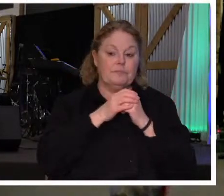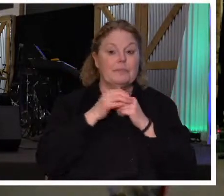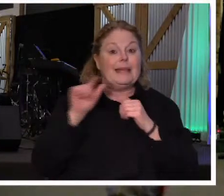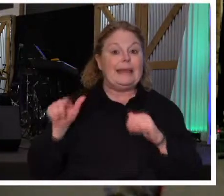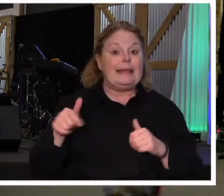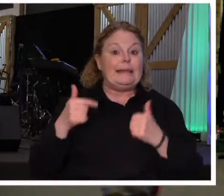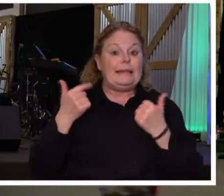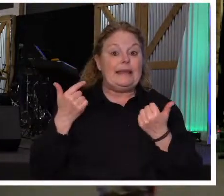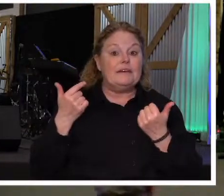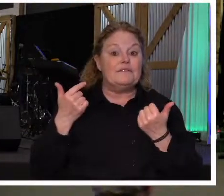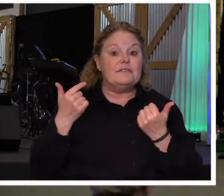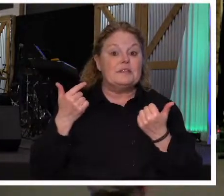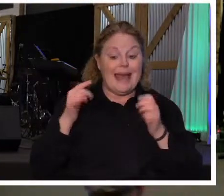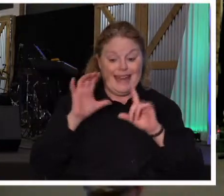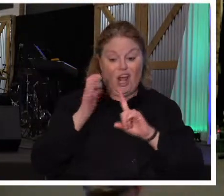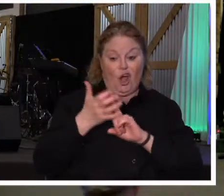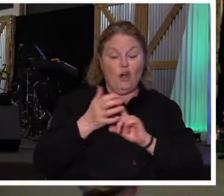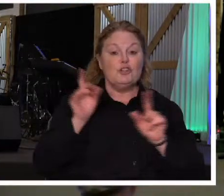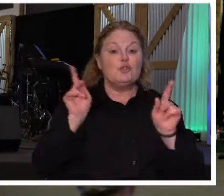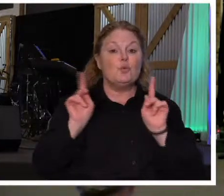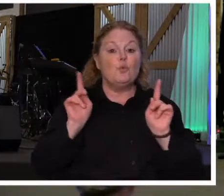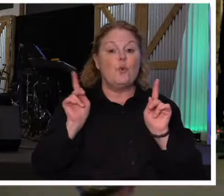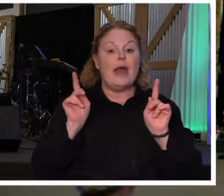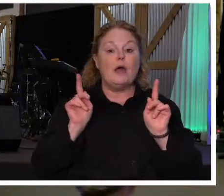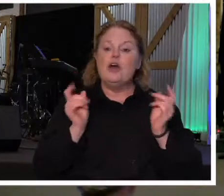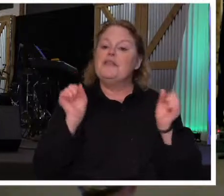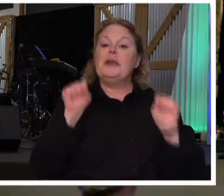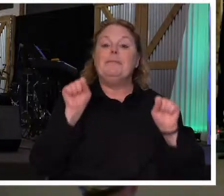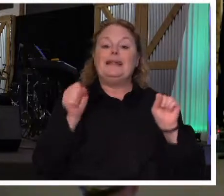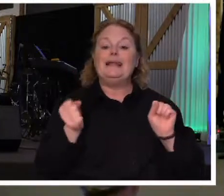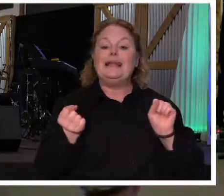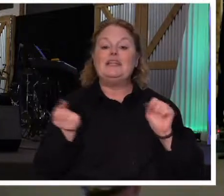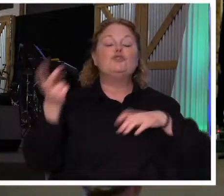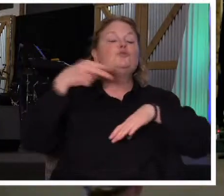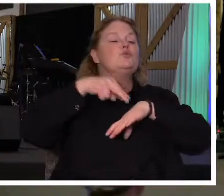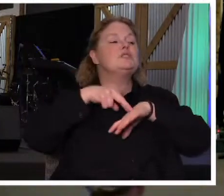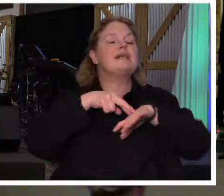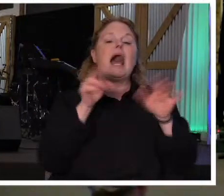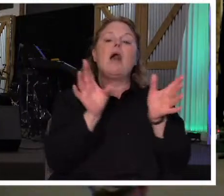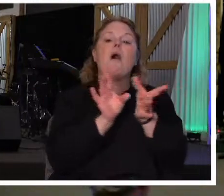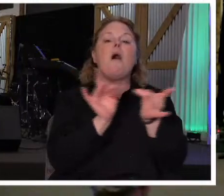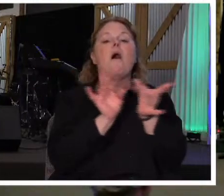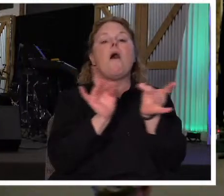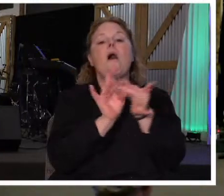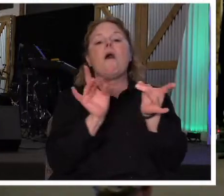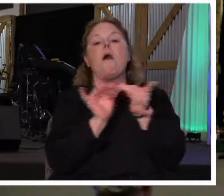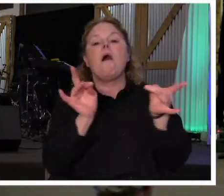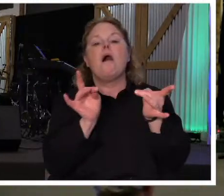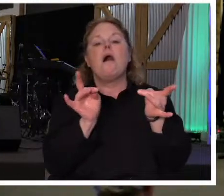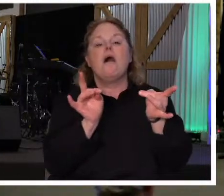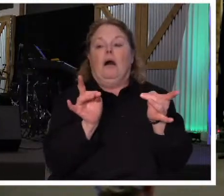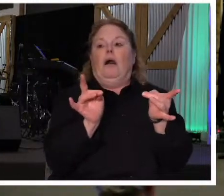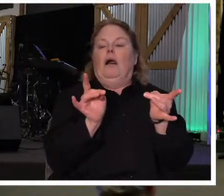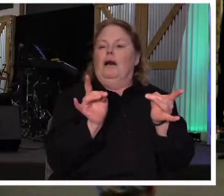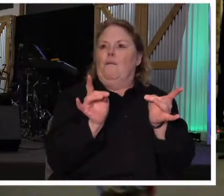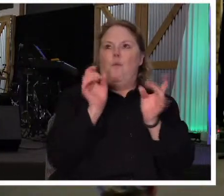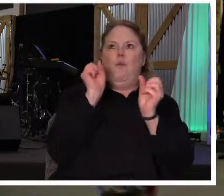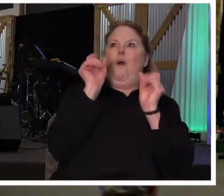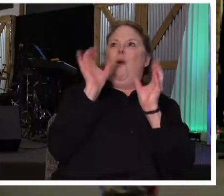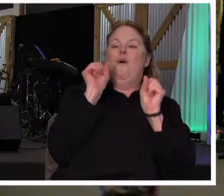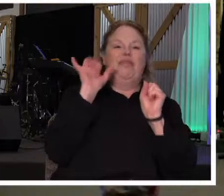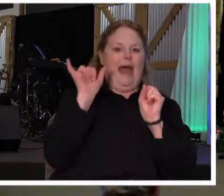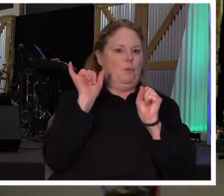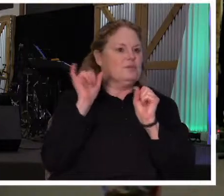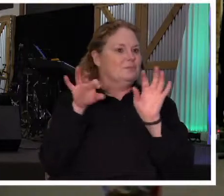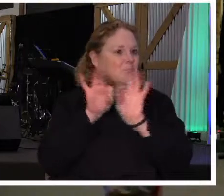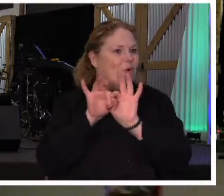lives in an oral culture. And so as a result of that, he was a man of lips. He was a man of a golden tongue. He was able to communicate